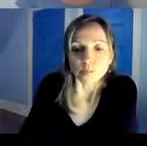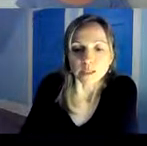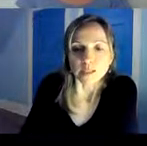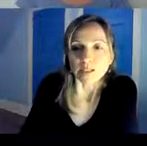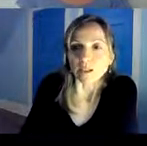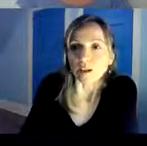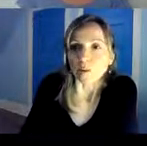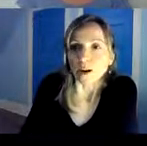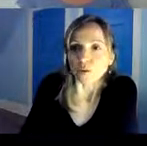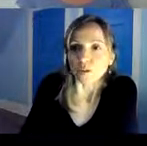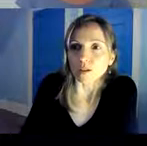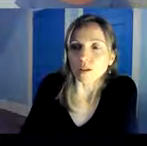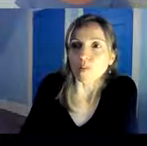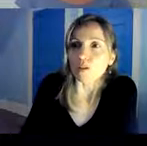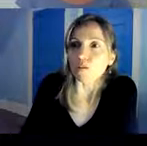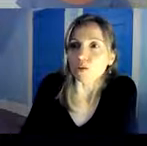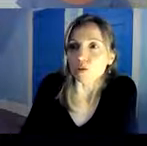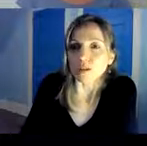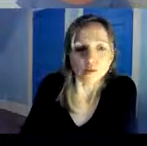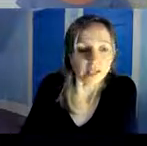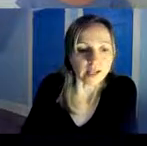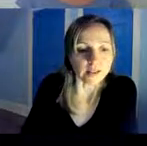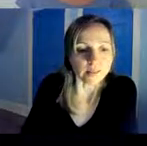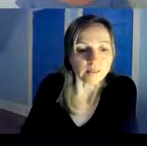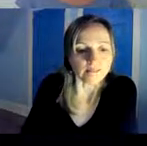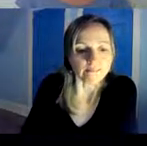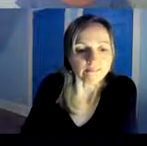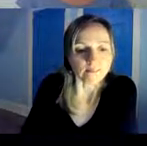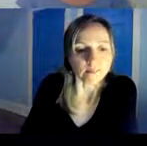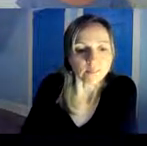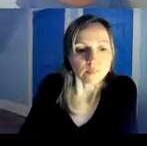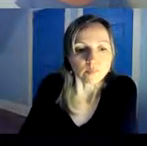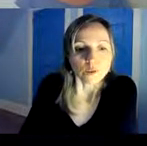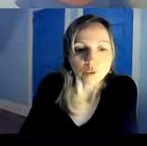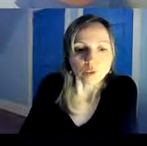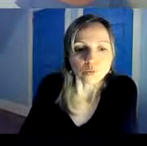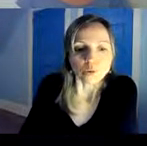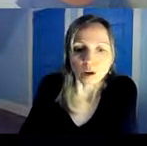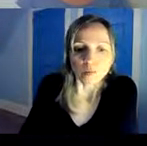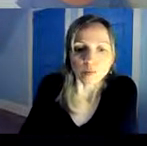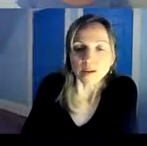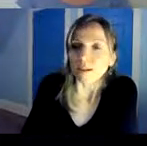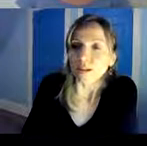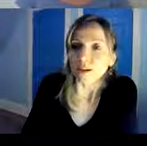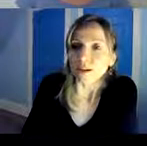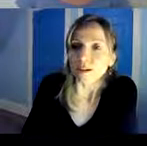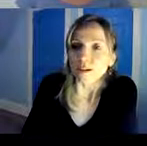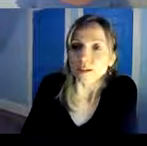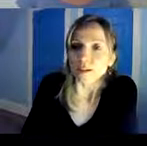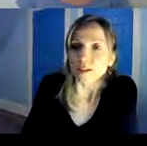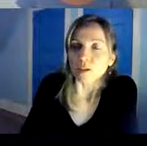way you're depleting the carbohydrate reserves of the plant. You can also tarp the